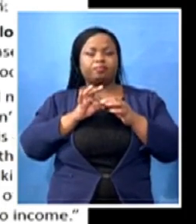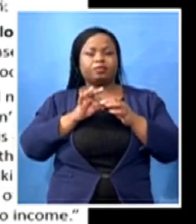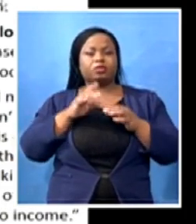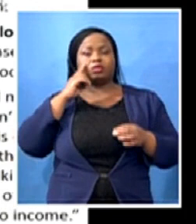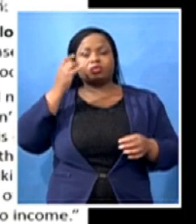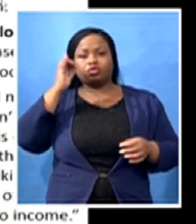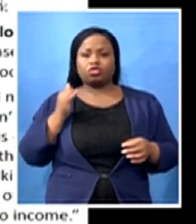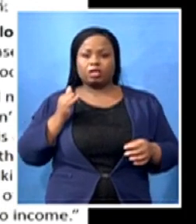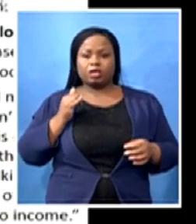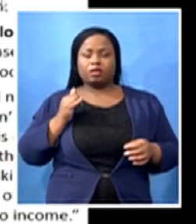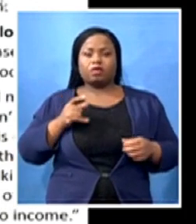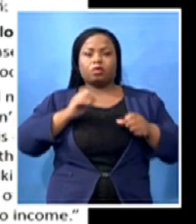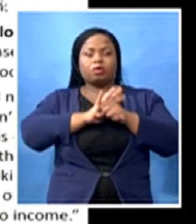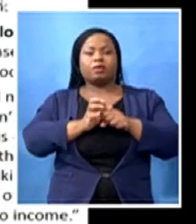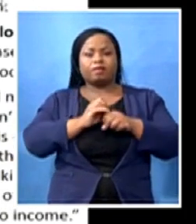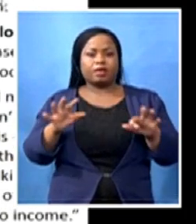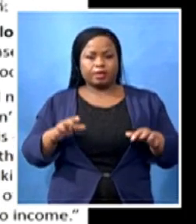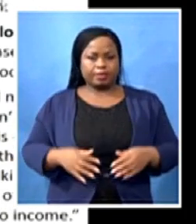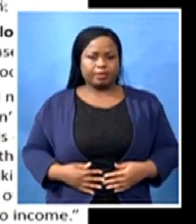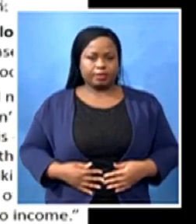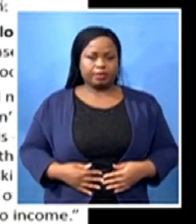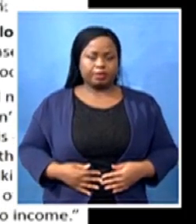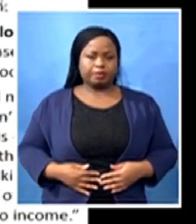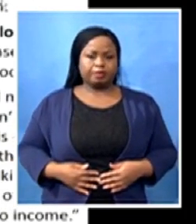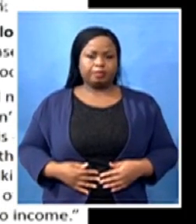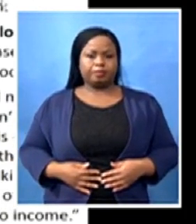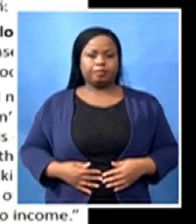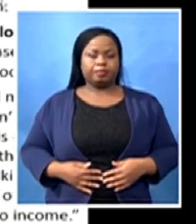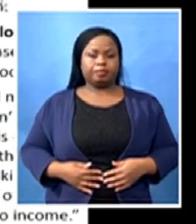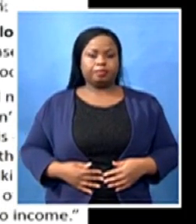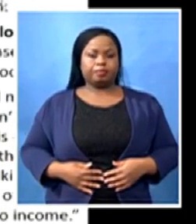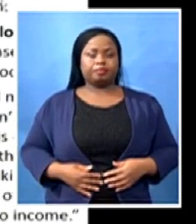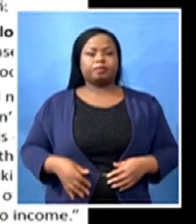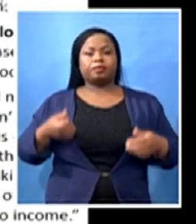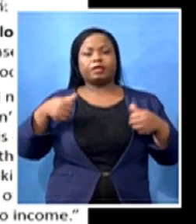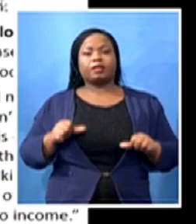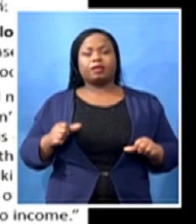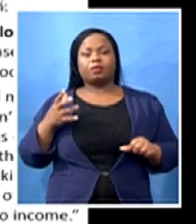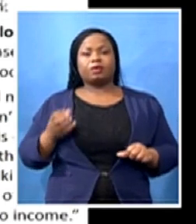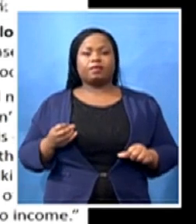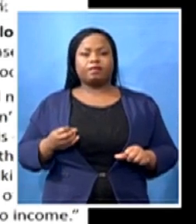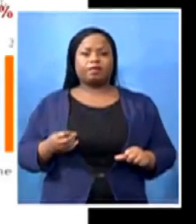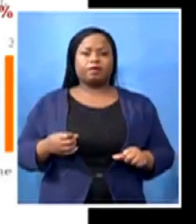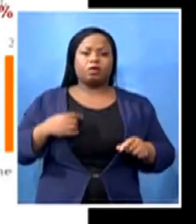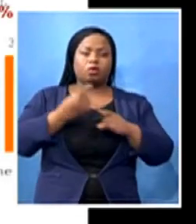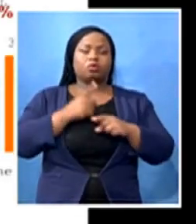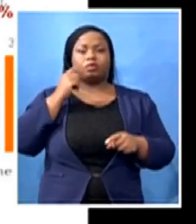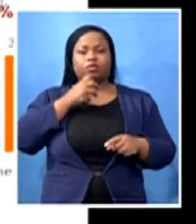pandemic and its consequences. There's the gender factor still stands out quite